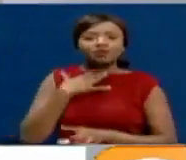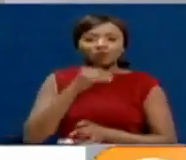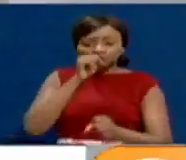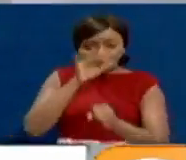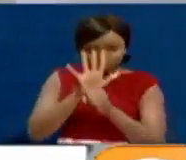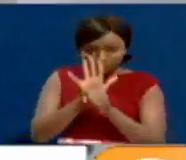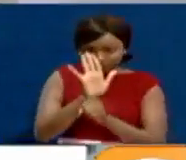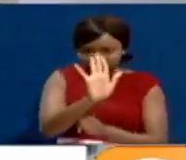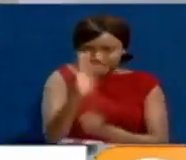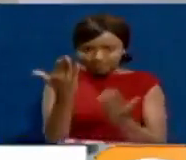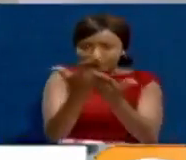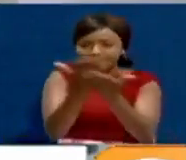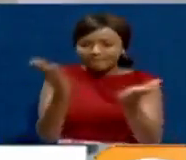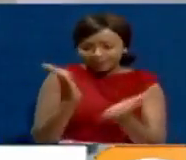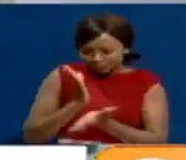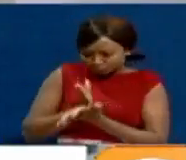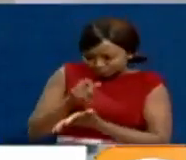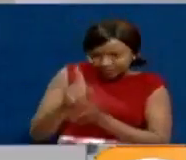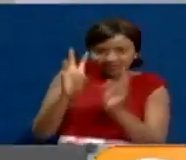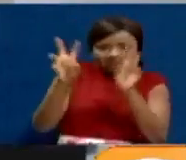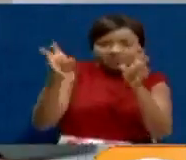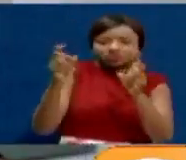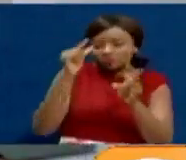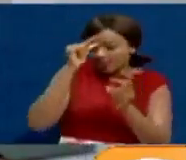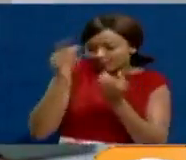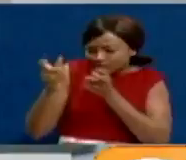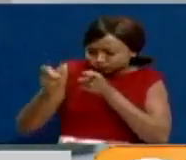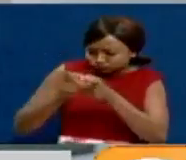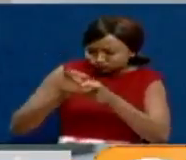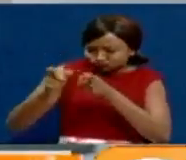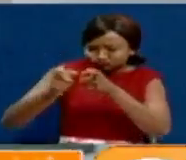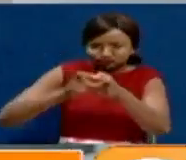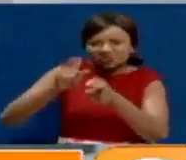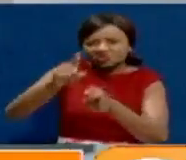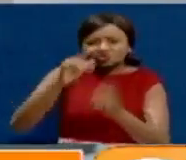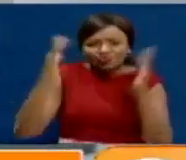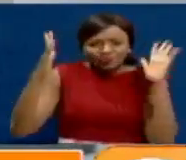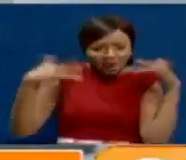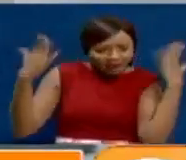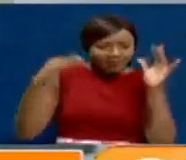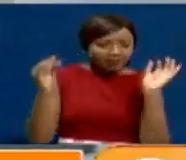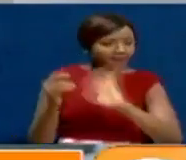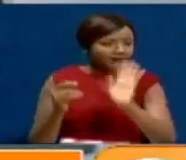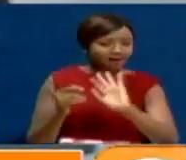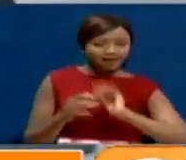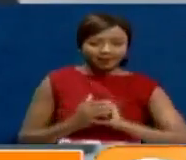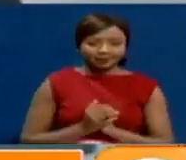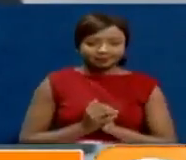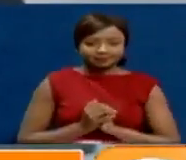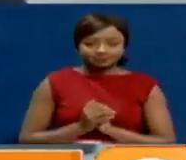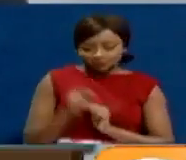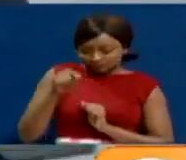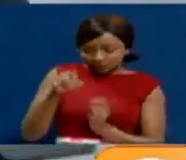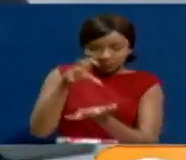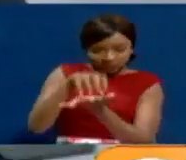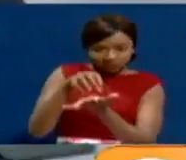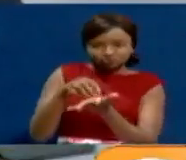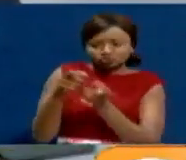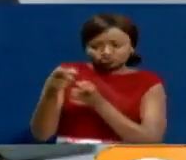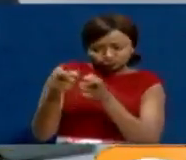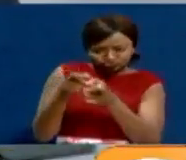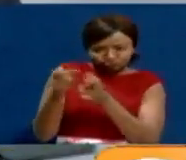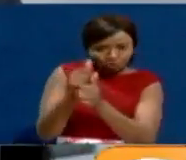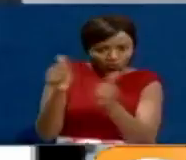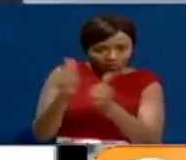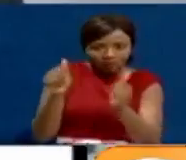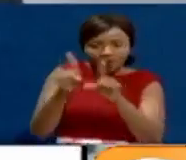is an issue that the government is fully in control of, and hence there should be no cause for worry. The situation has been contained, and all